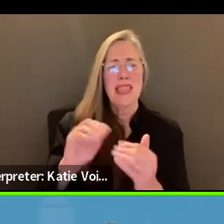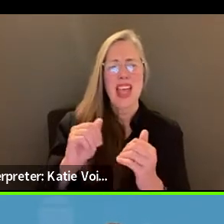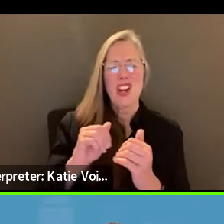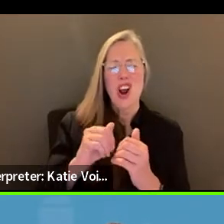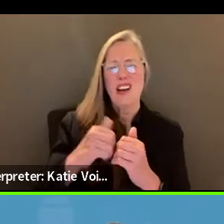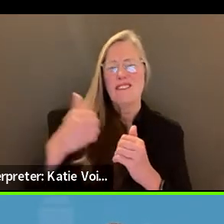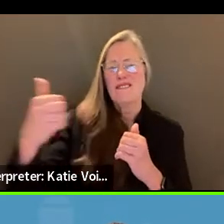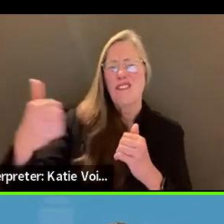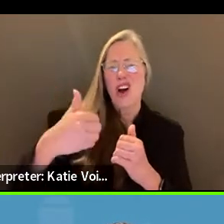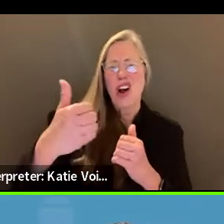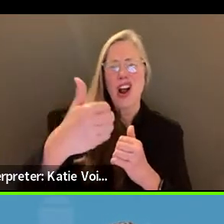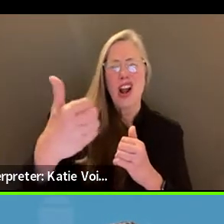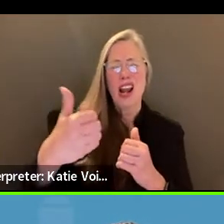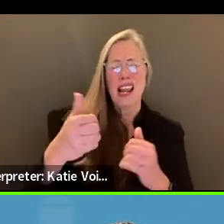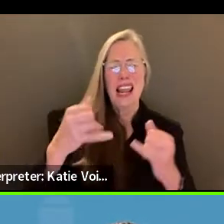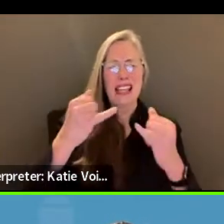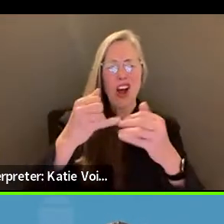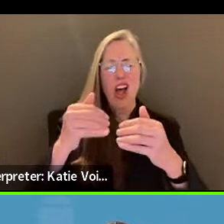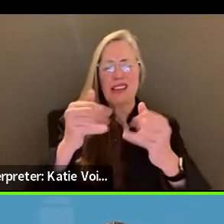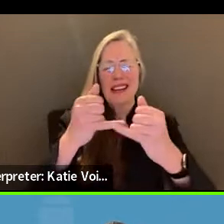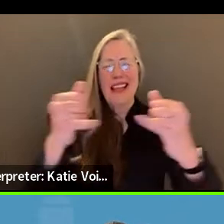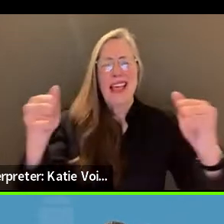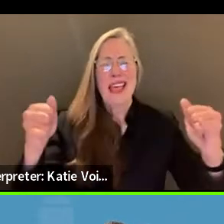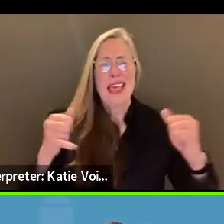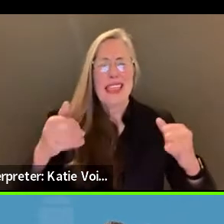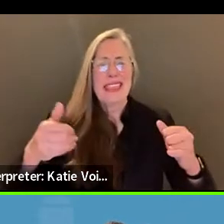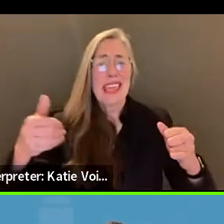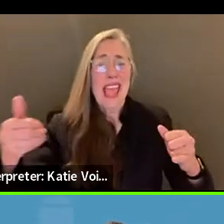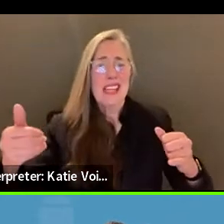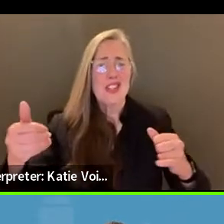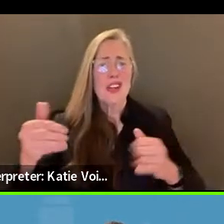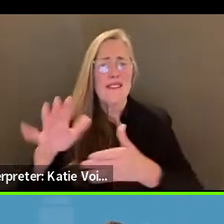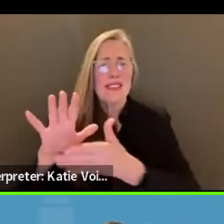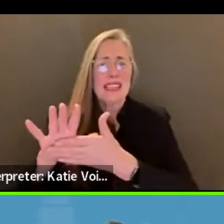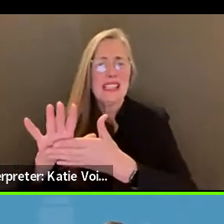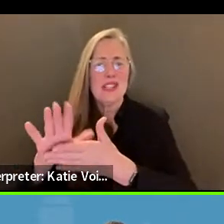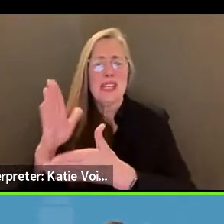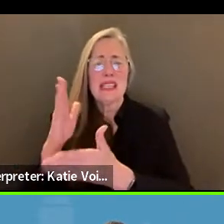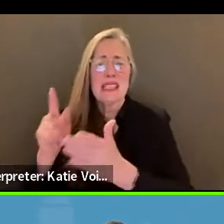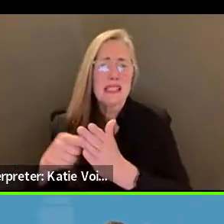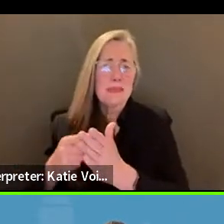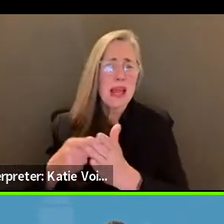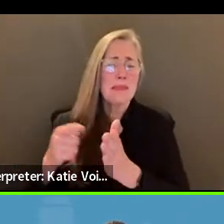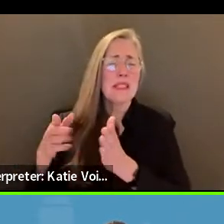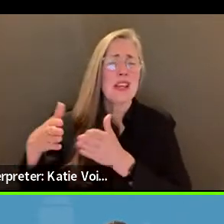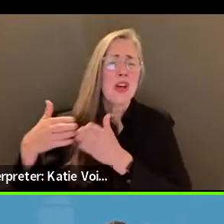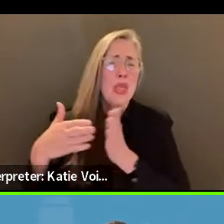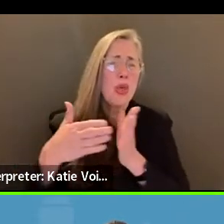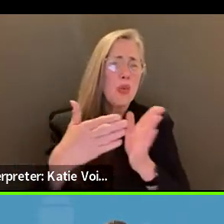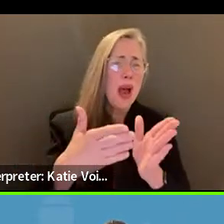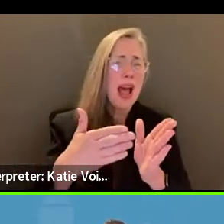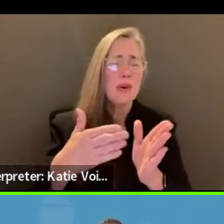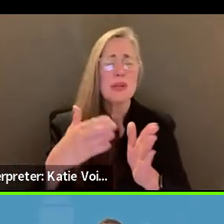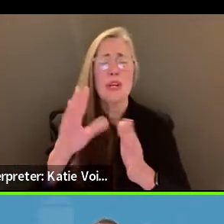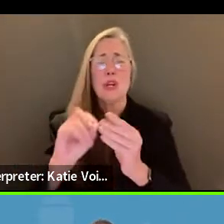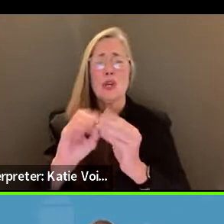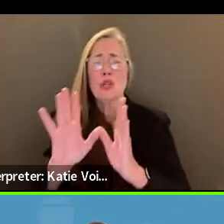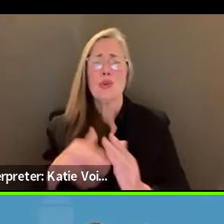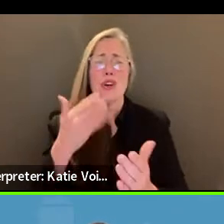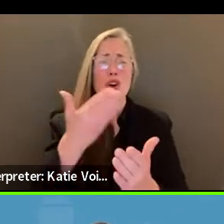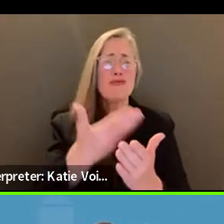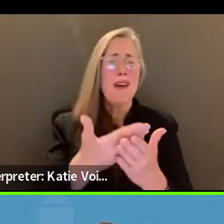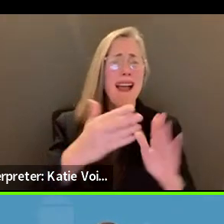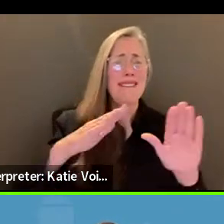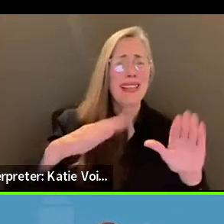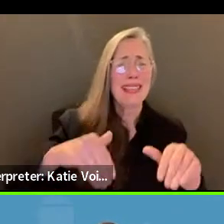district about some issues with bus routes and being late, and also only one